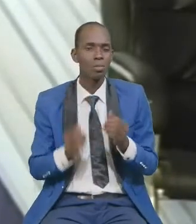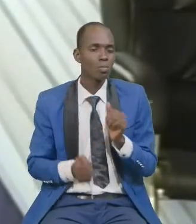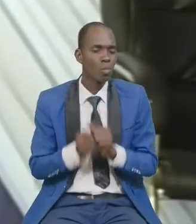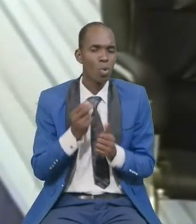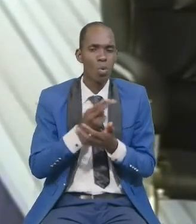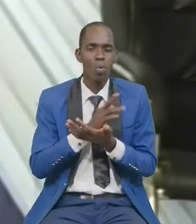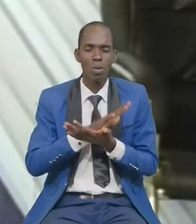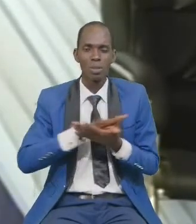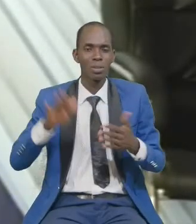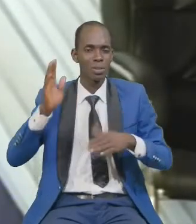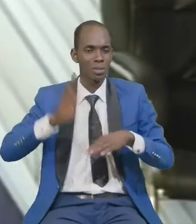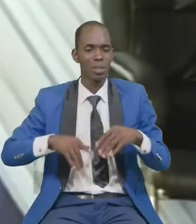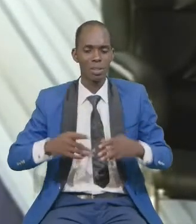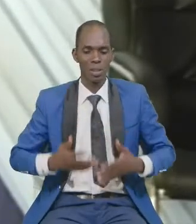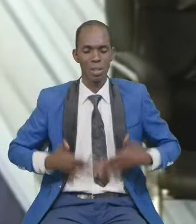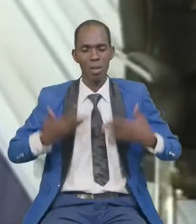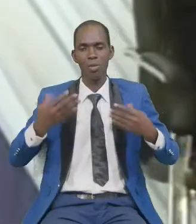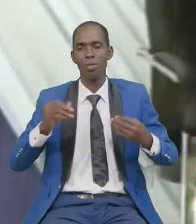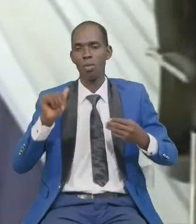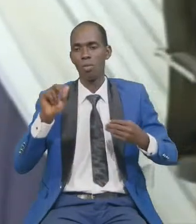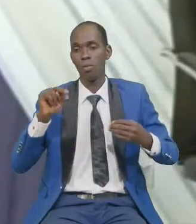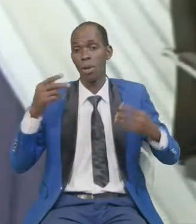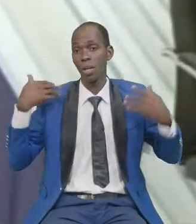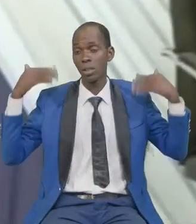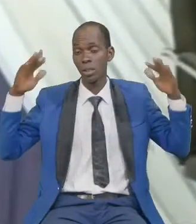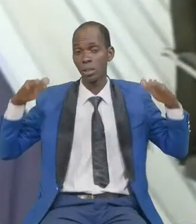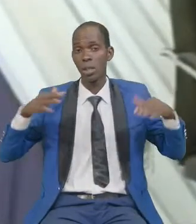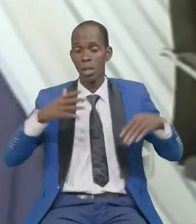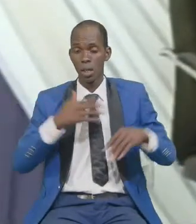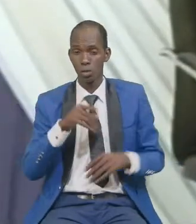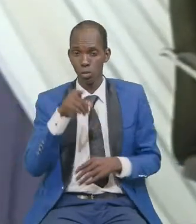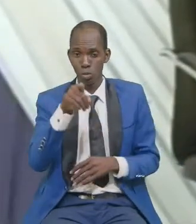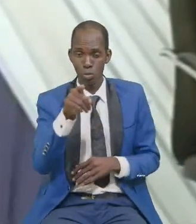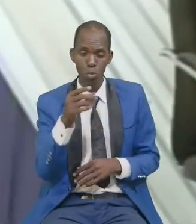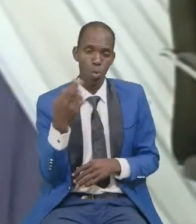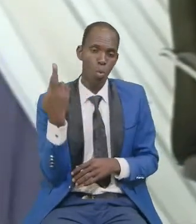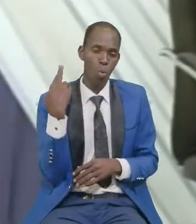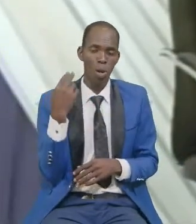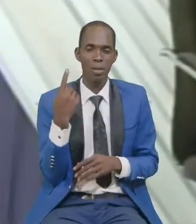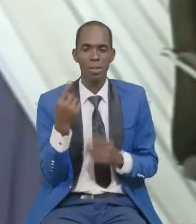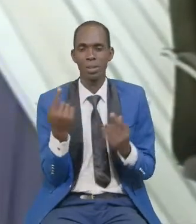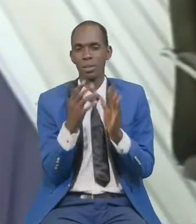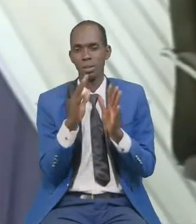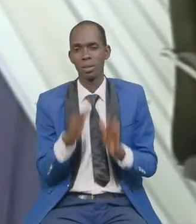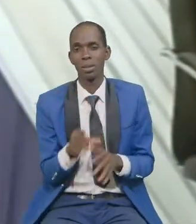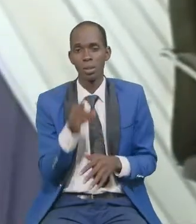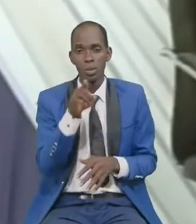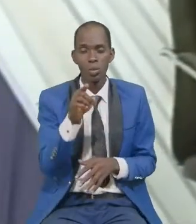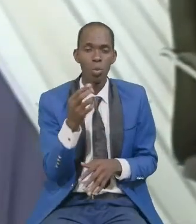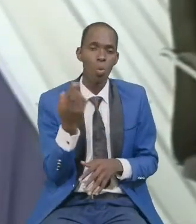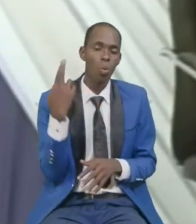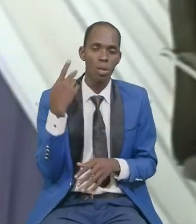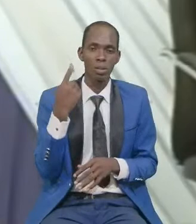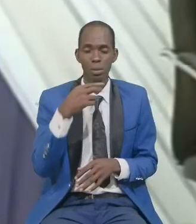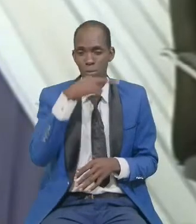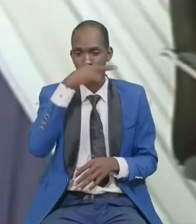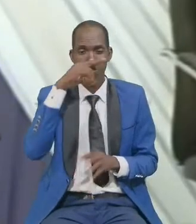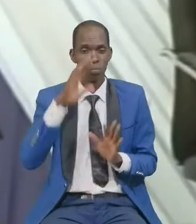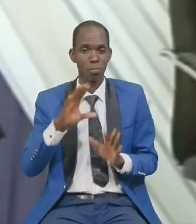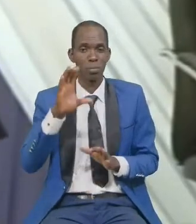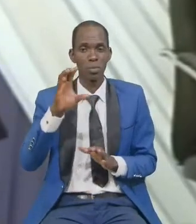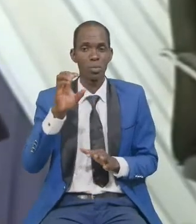an angel. And then you were the sinner. You were the criminal.